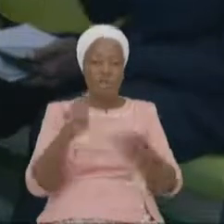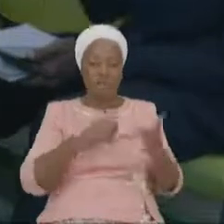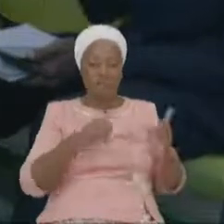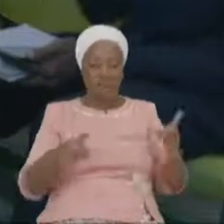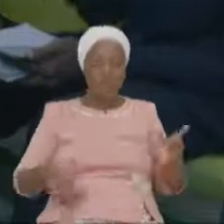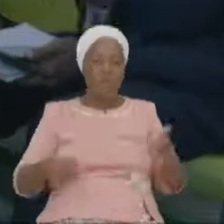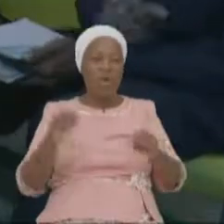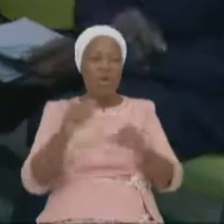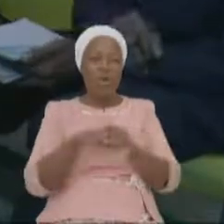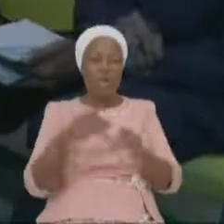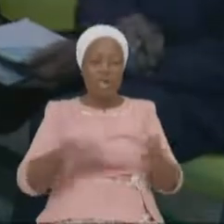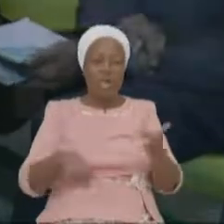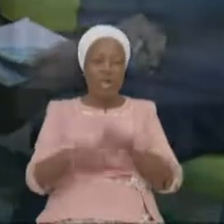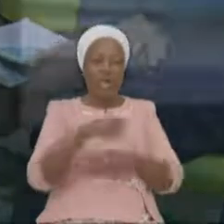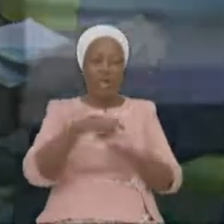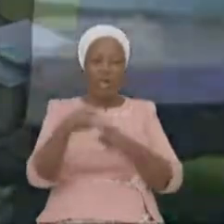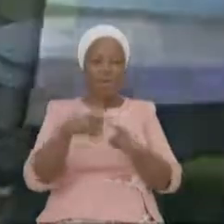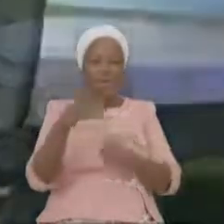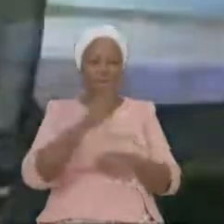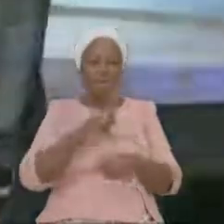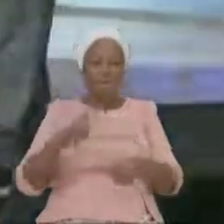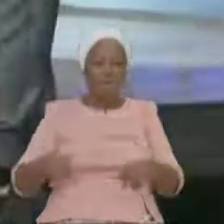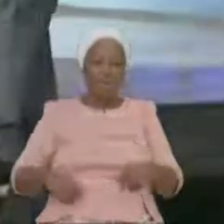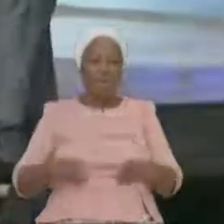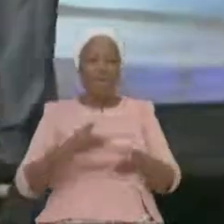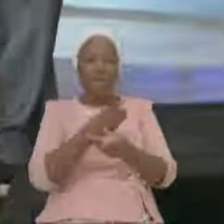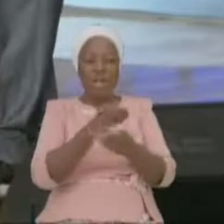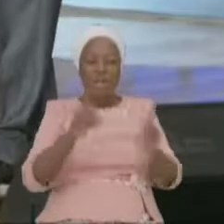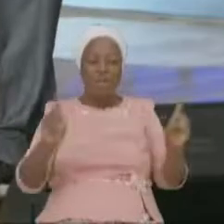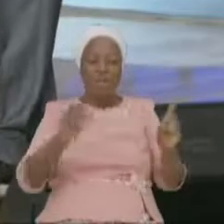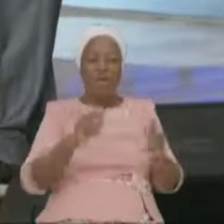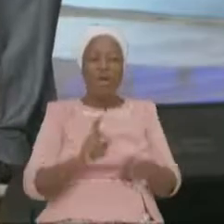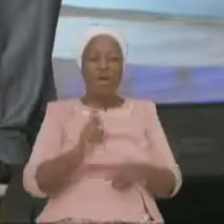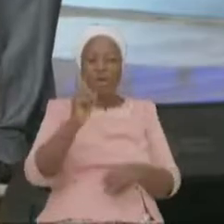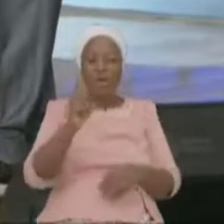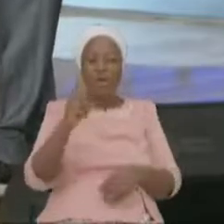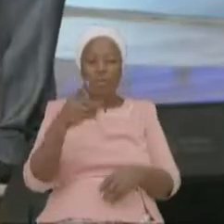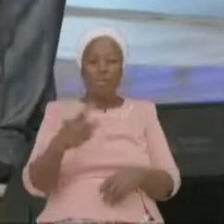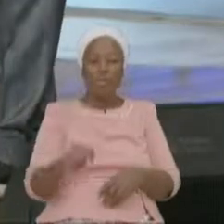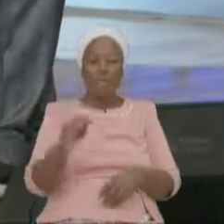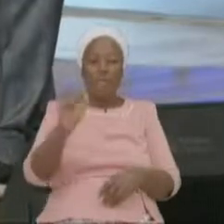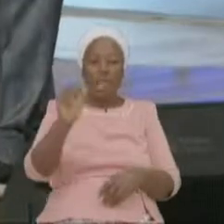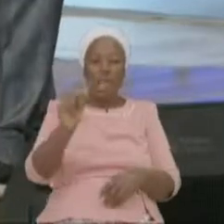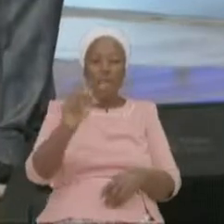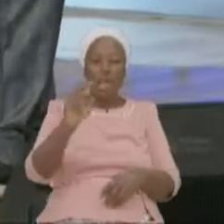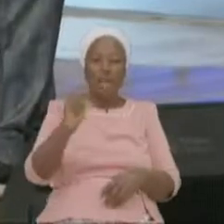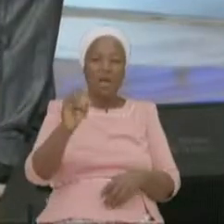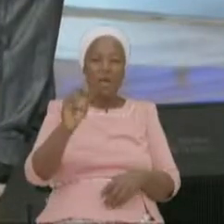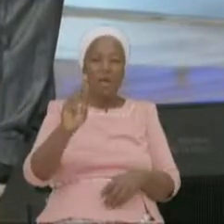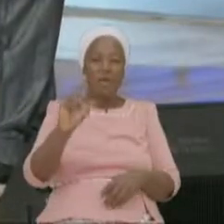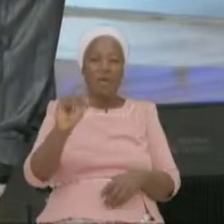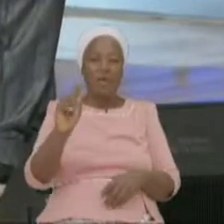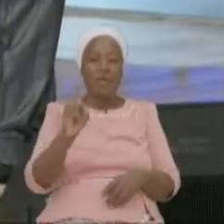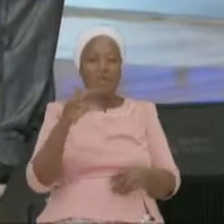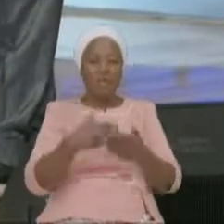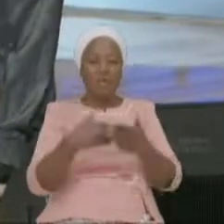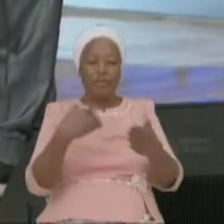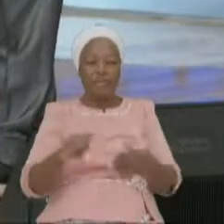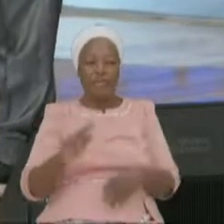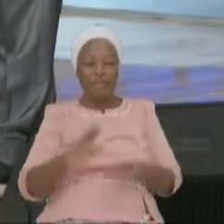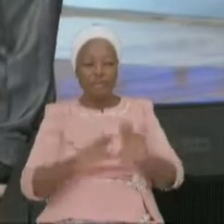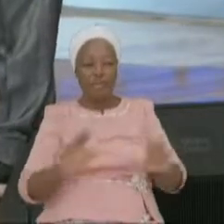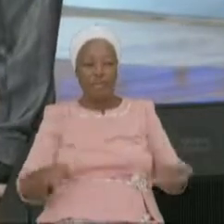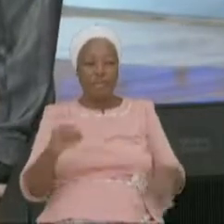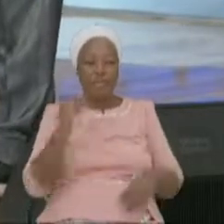the day when the Lord delivered up the Amorites before the children of Israel, and